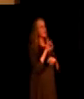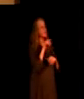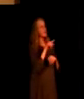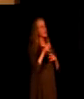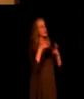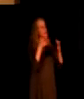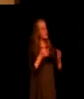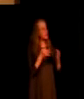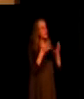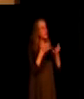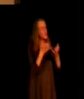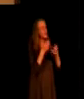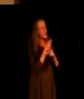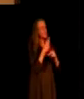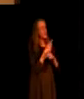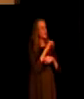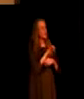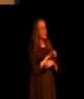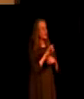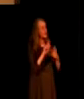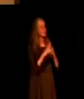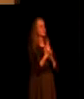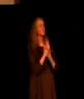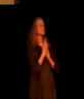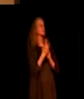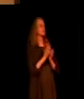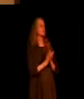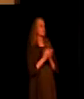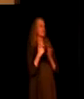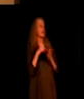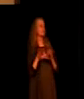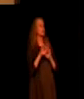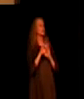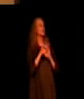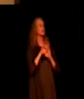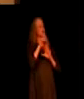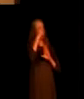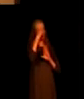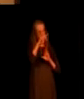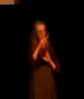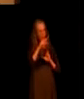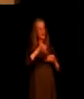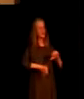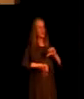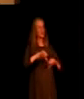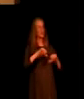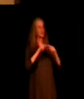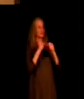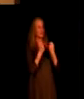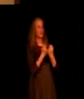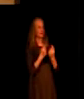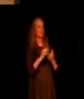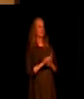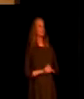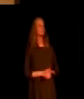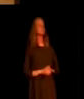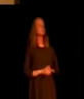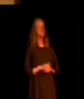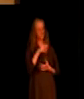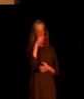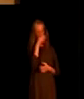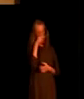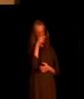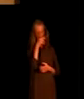me. And so I was selected for the science team, and we